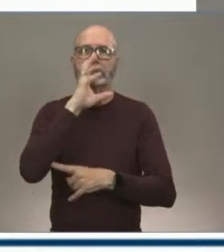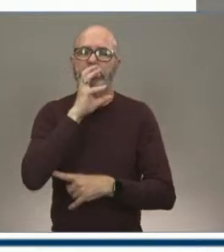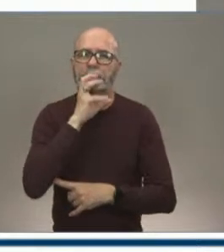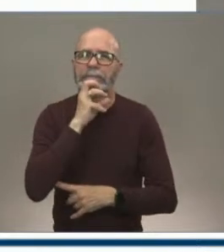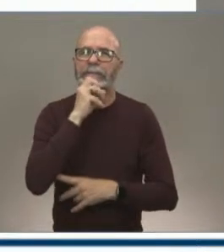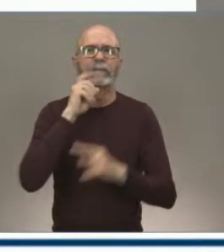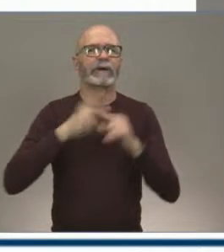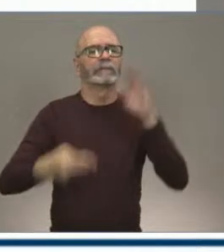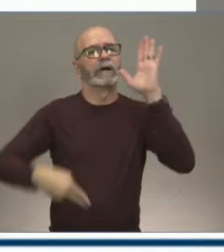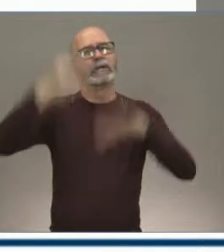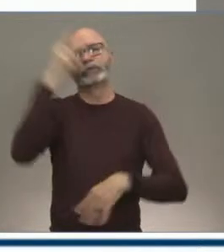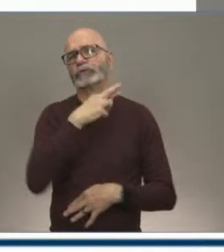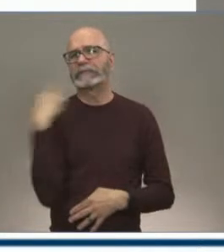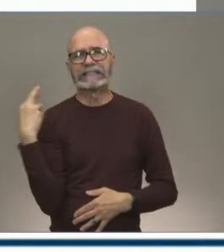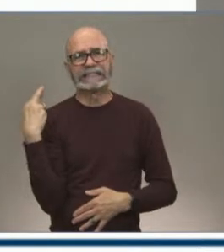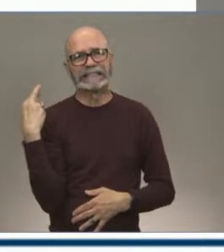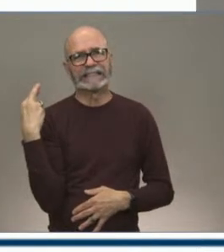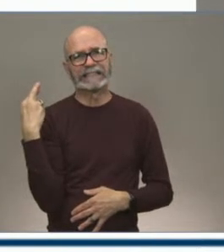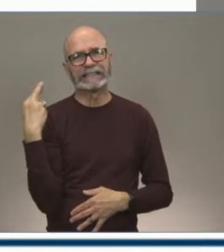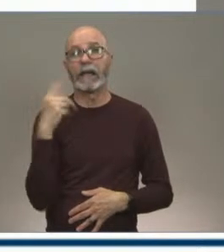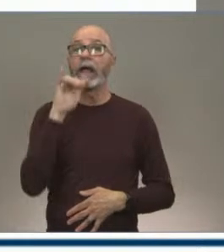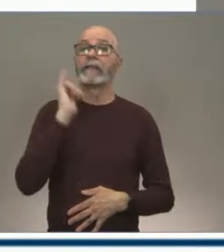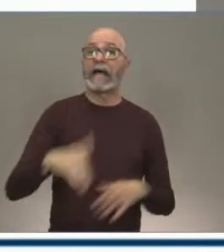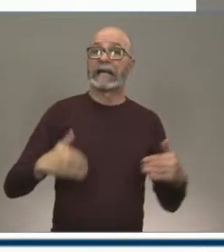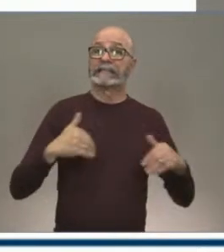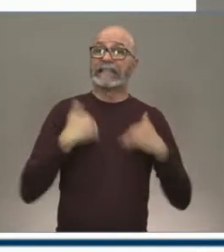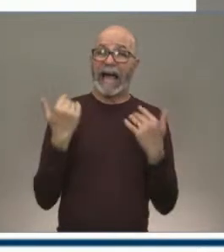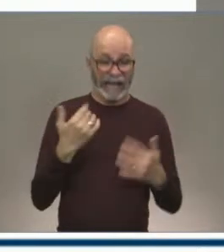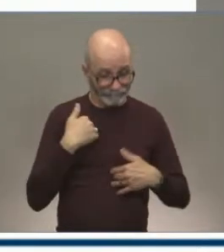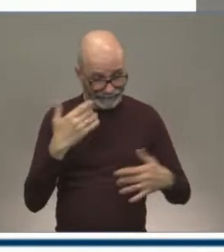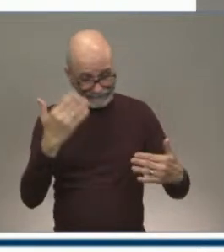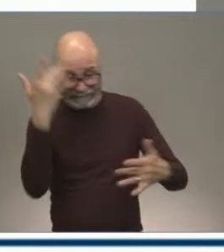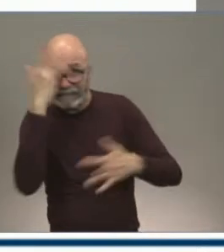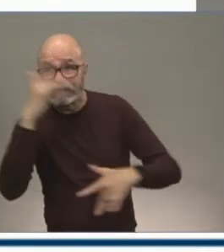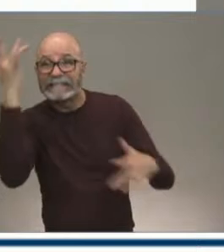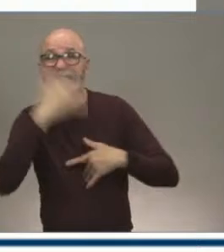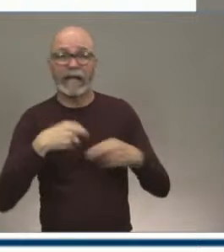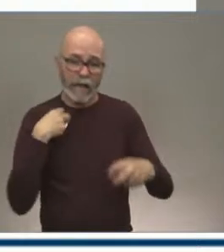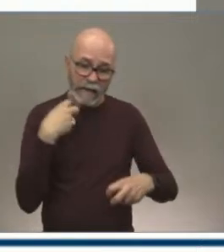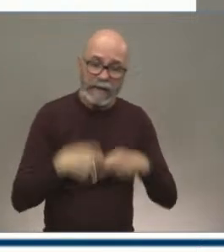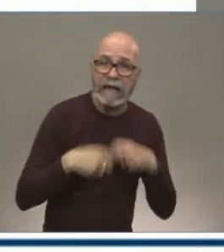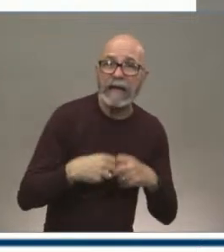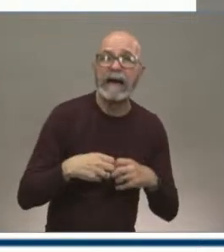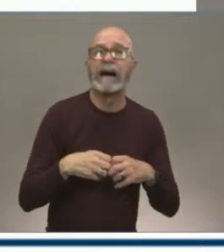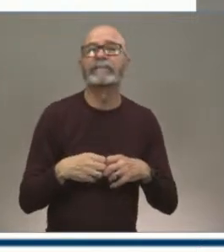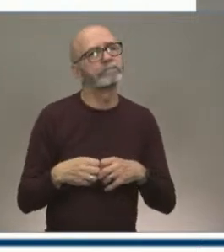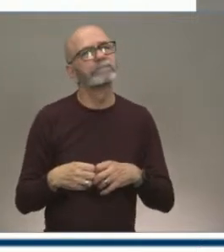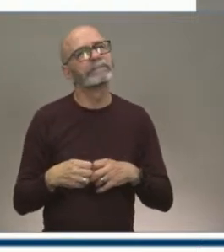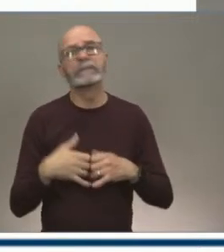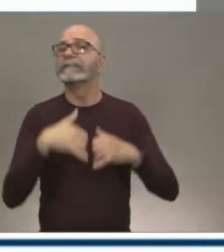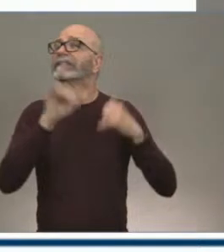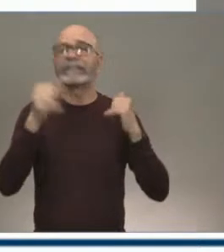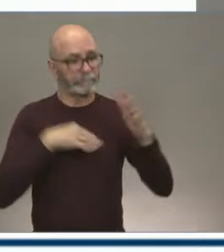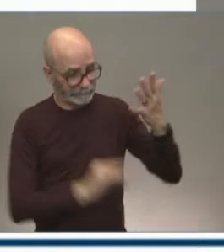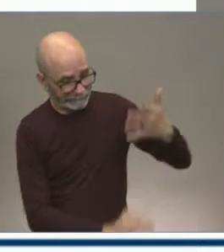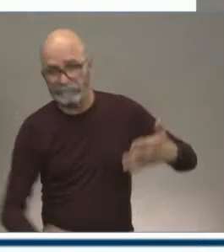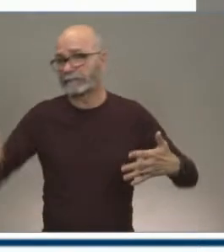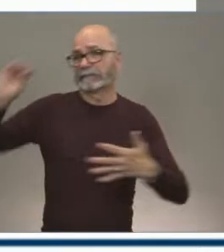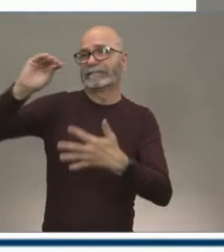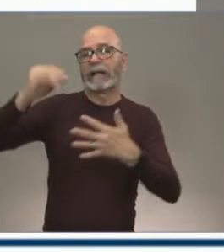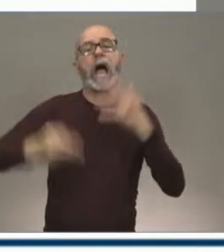than somebody younger, even if they have chronic health conditions. And also an age-based approach